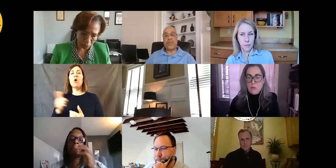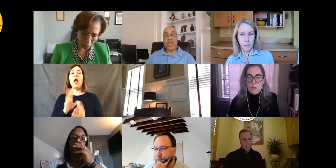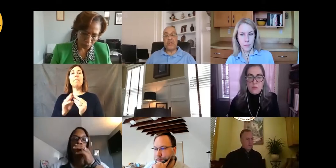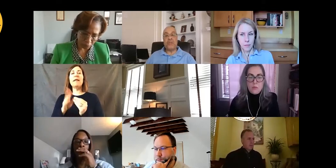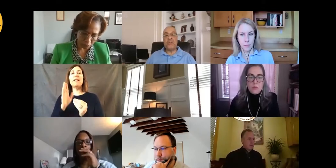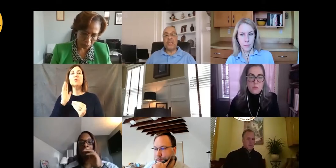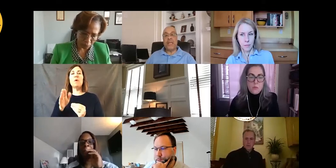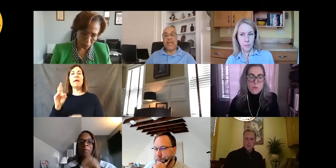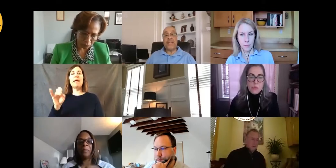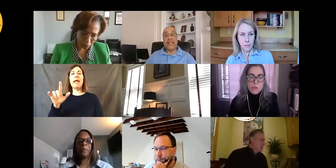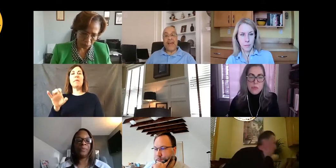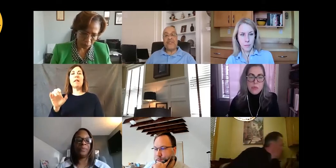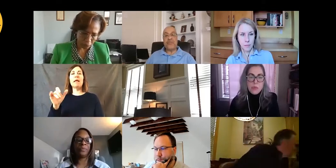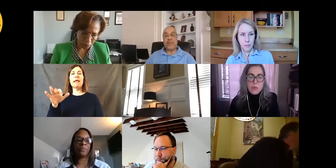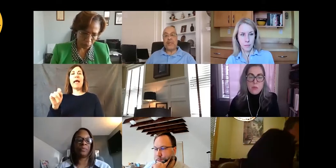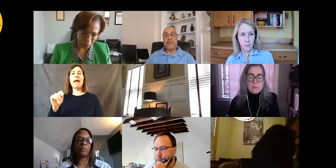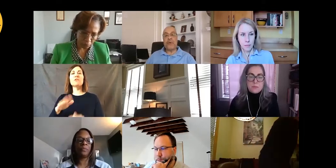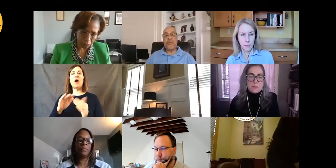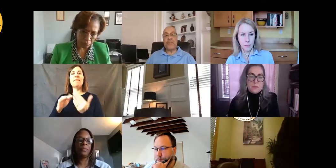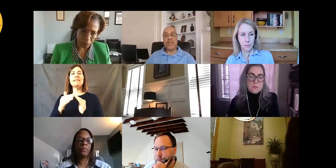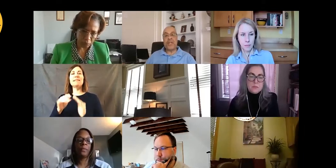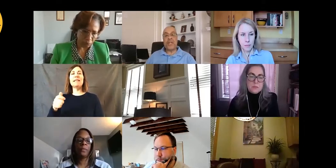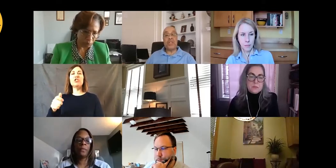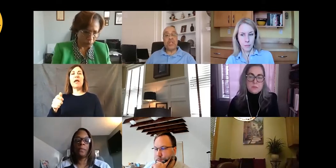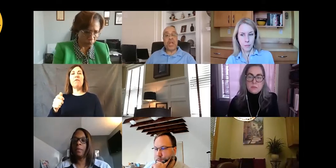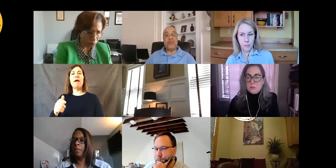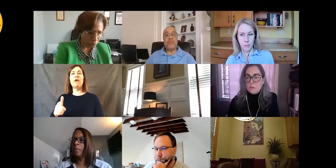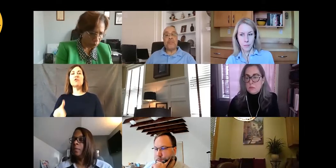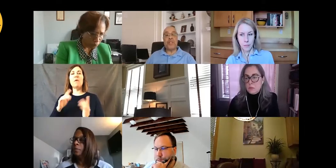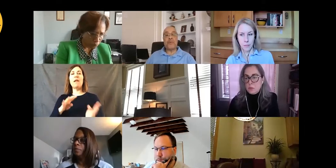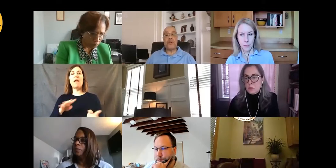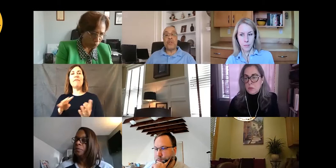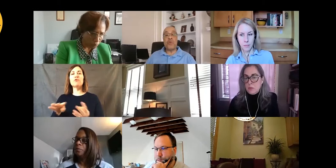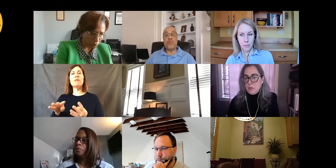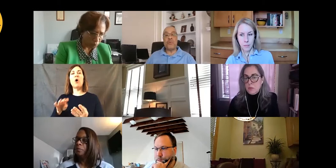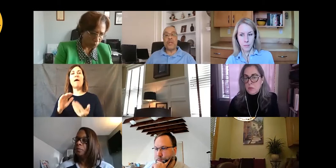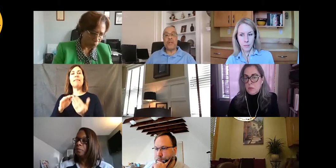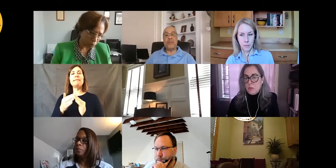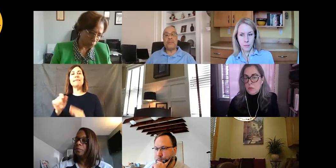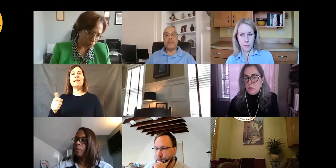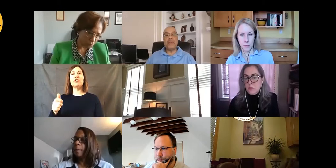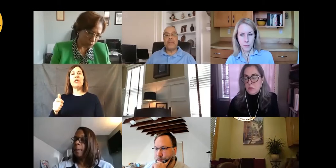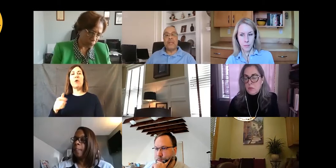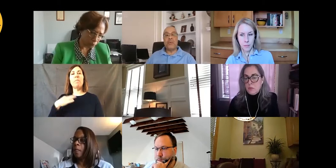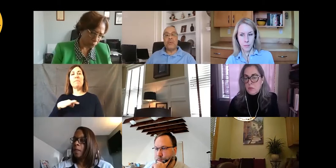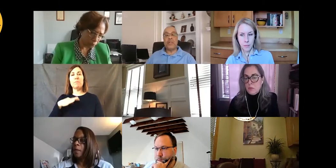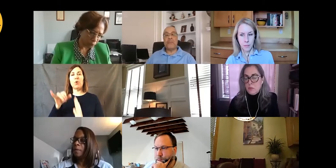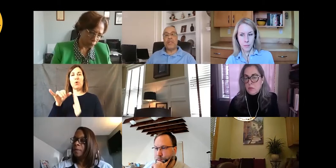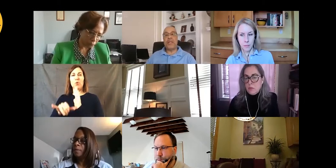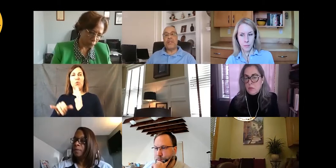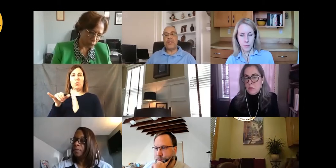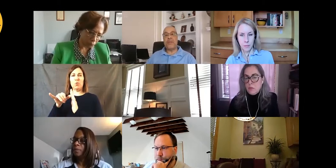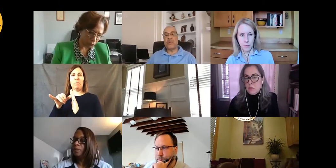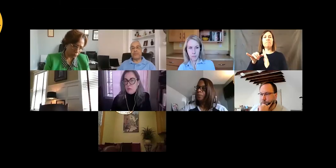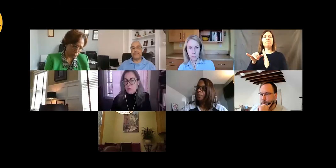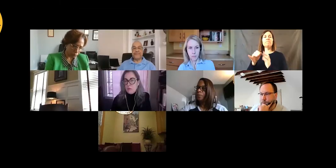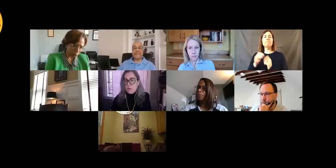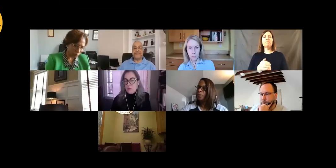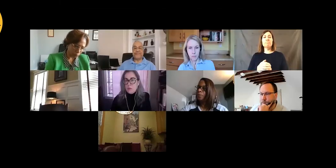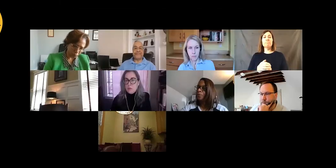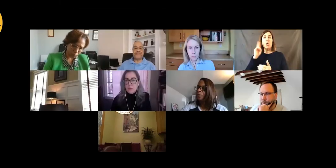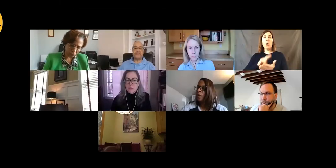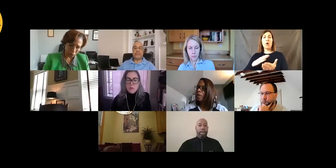city's channel and live streamed on the city channel, Pittsburgh YouTube channel. Will the clerk please take the